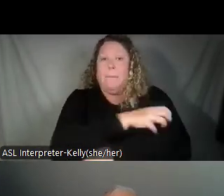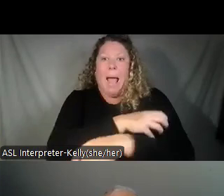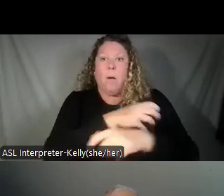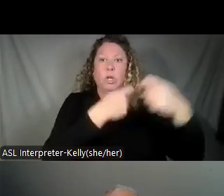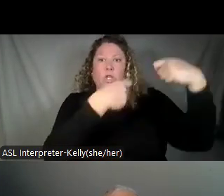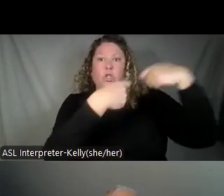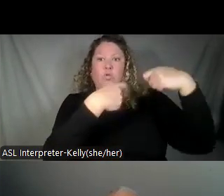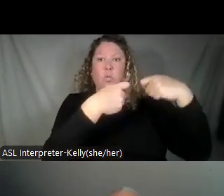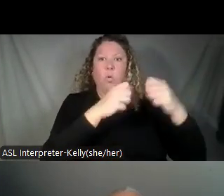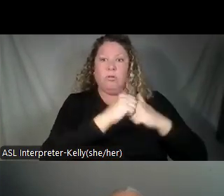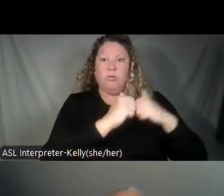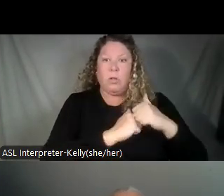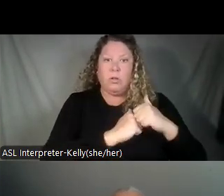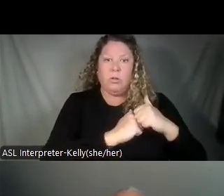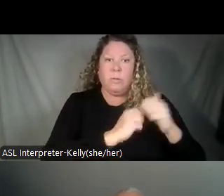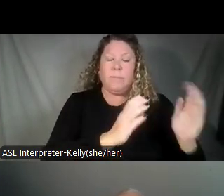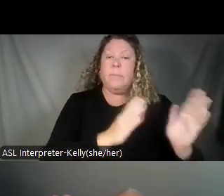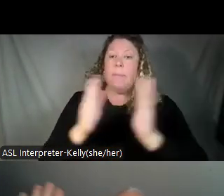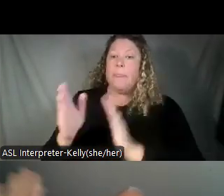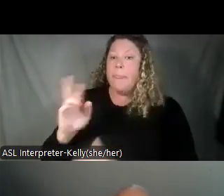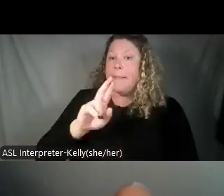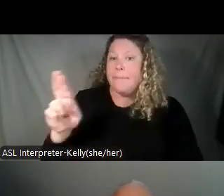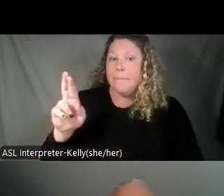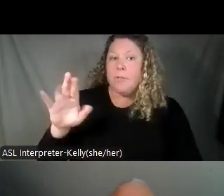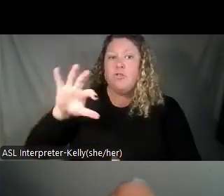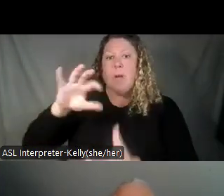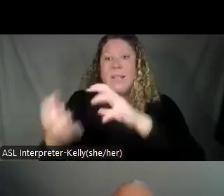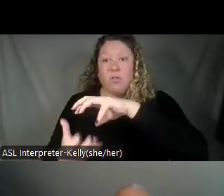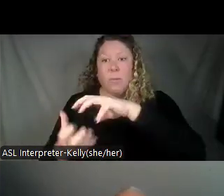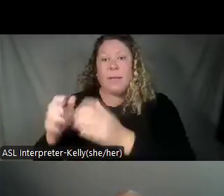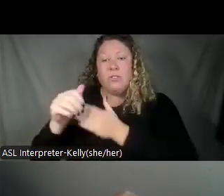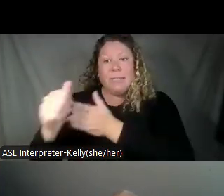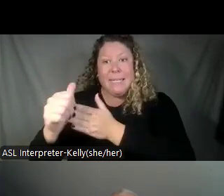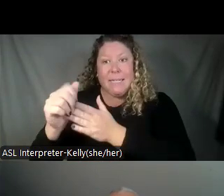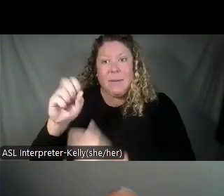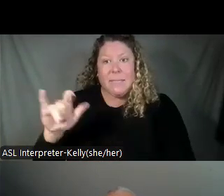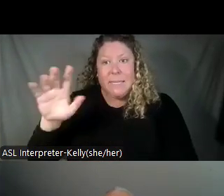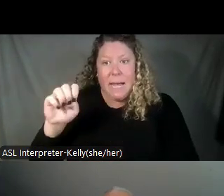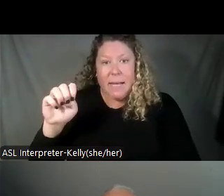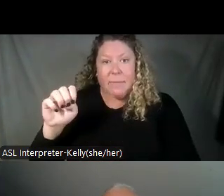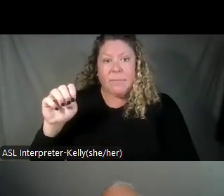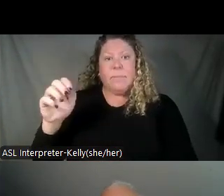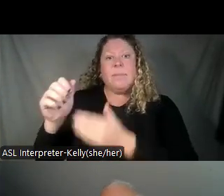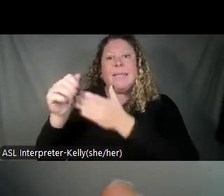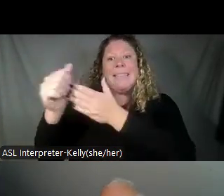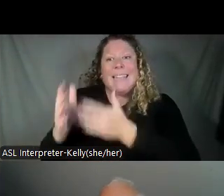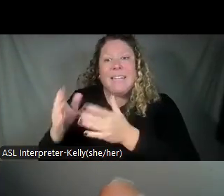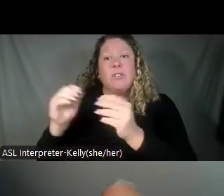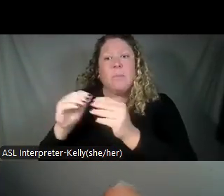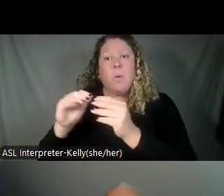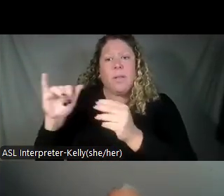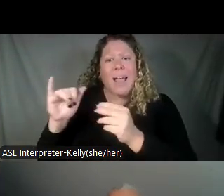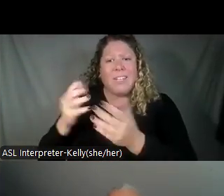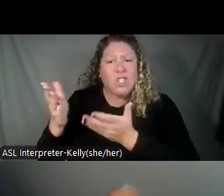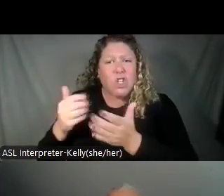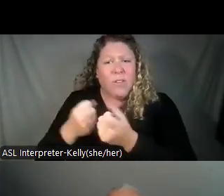behind it. On the right side, we see transformational leadership styles, where the leaders are more servants, they're more supportive